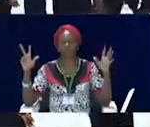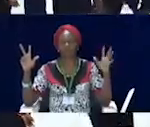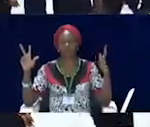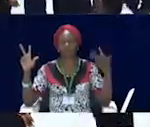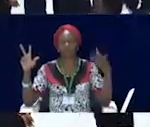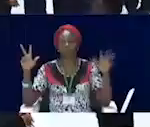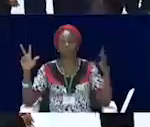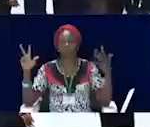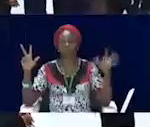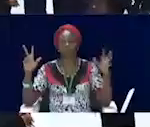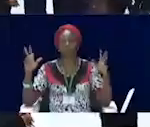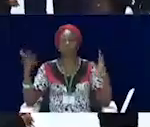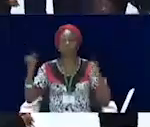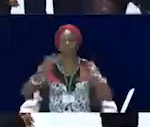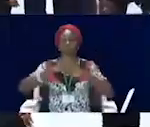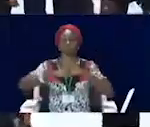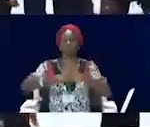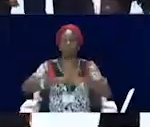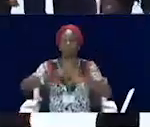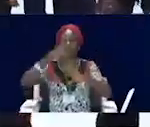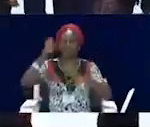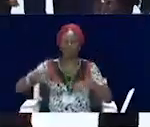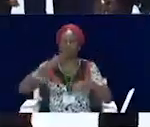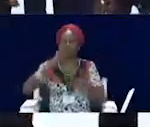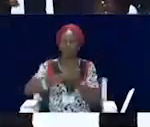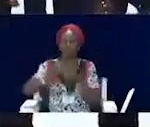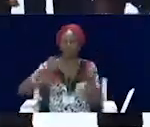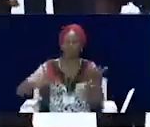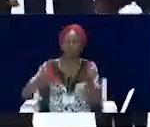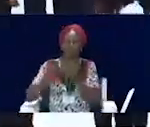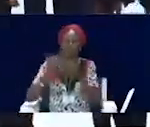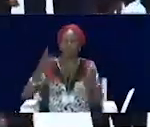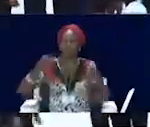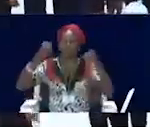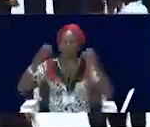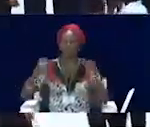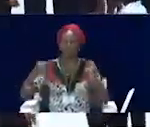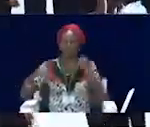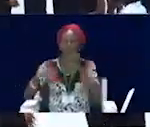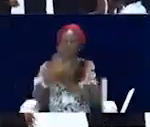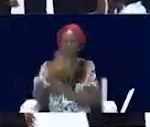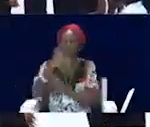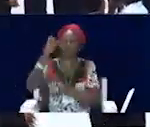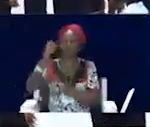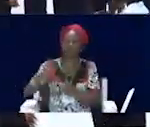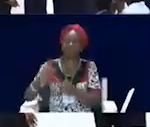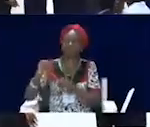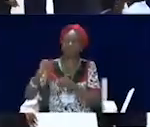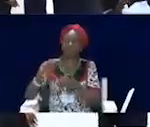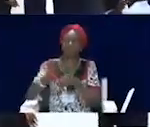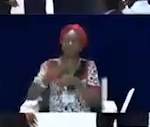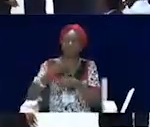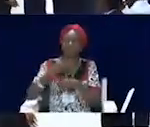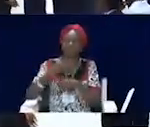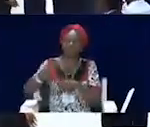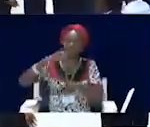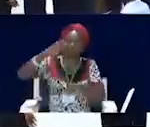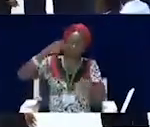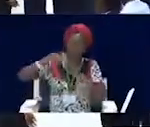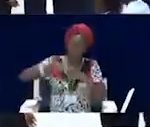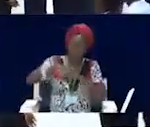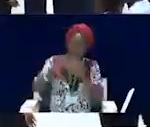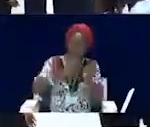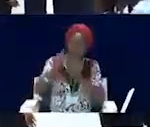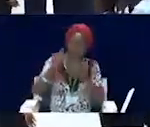1, 2, 3. The insulator must be removed before the power of God can flow through to you.